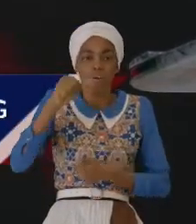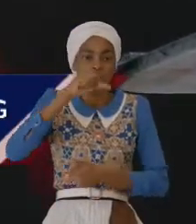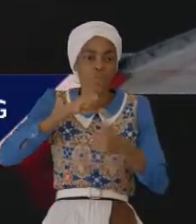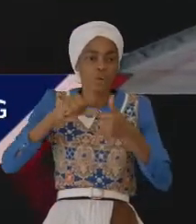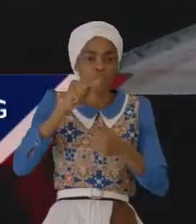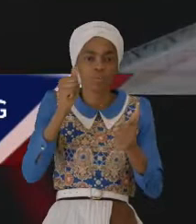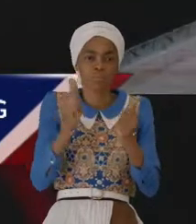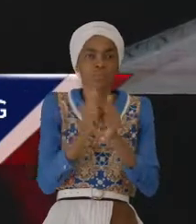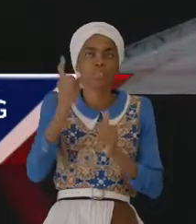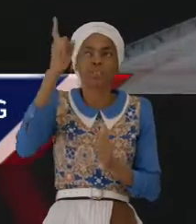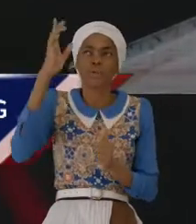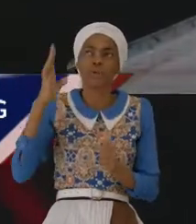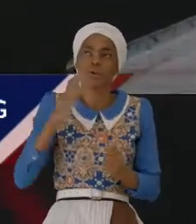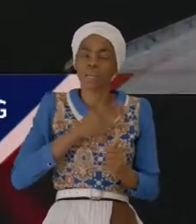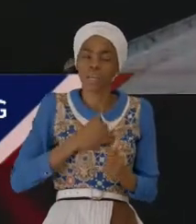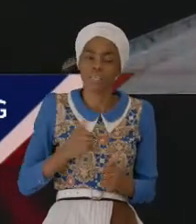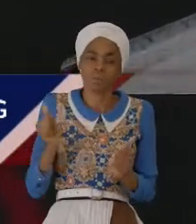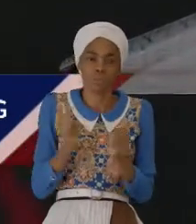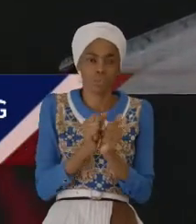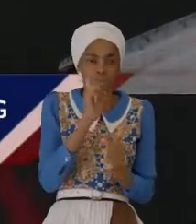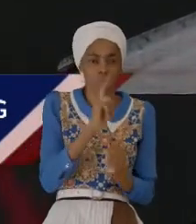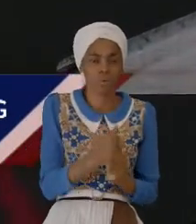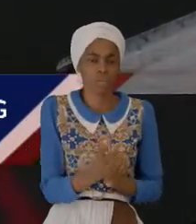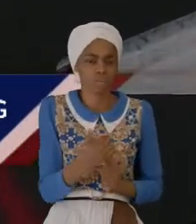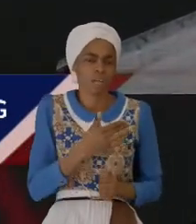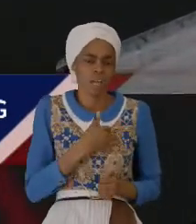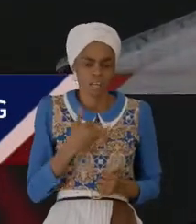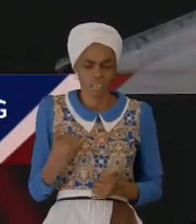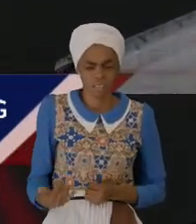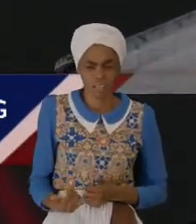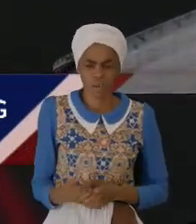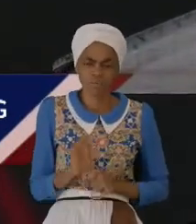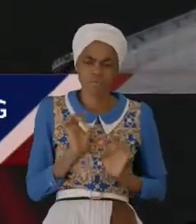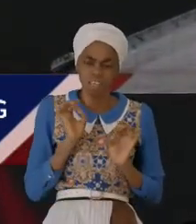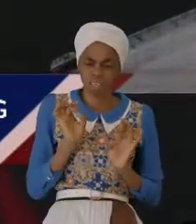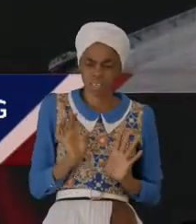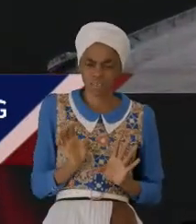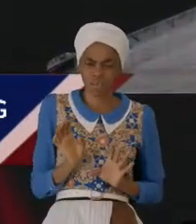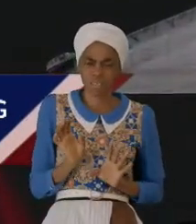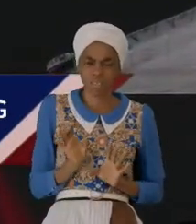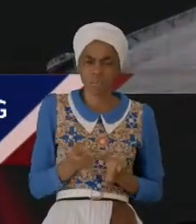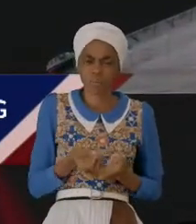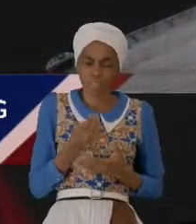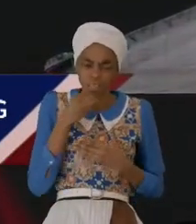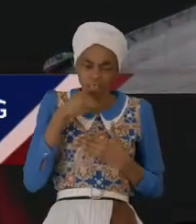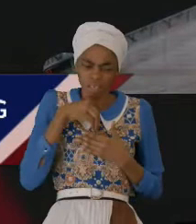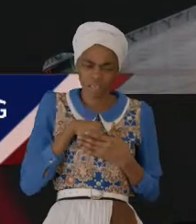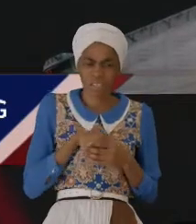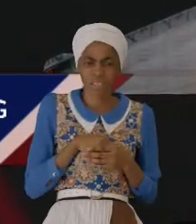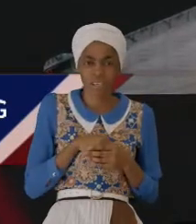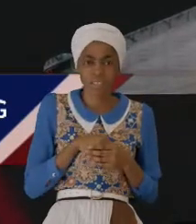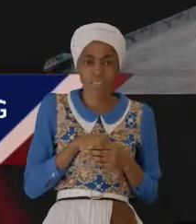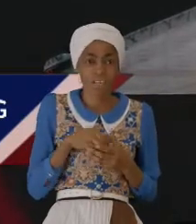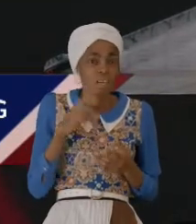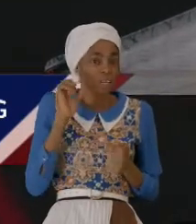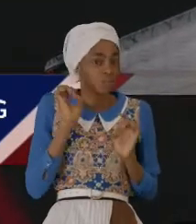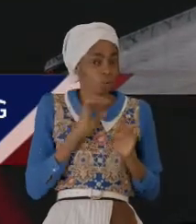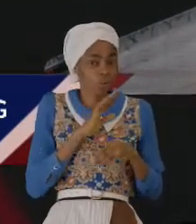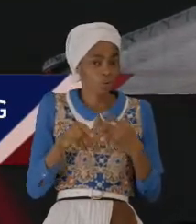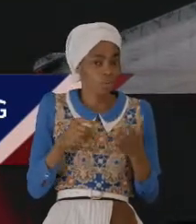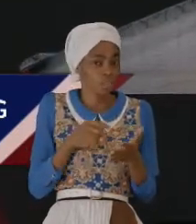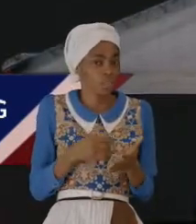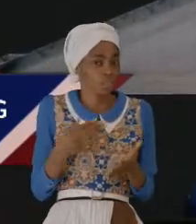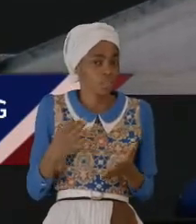another and the leaven of animosity and hatred all those things have come in